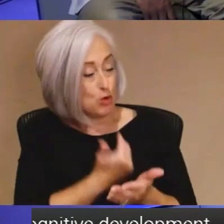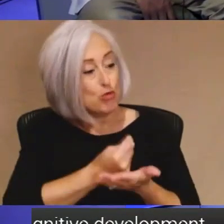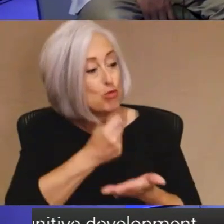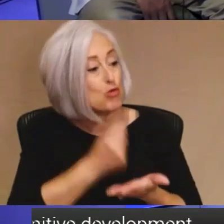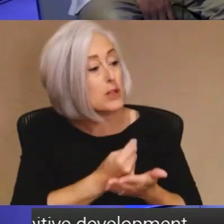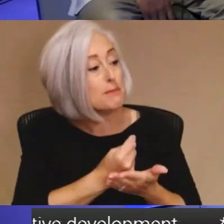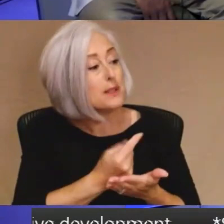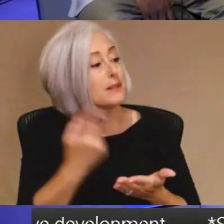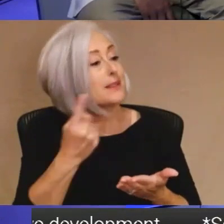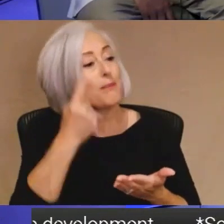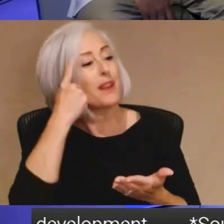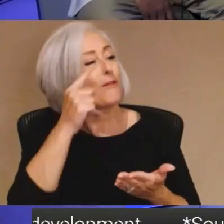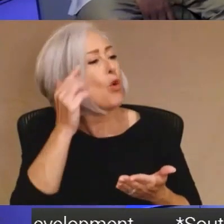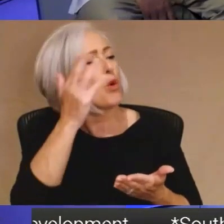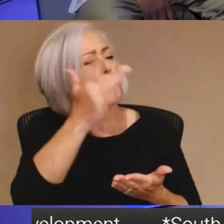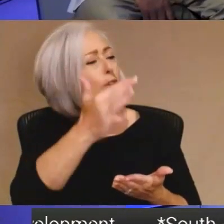future?